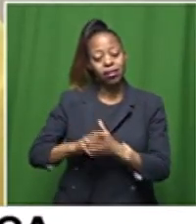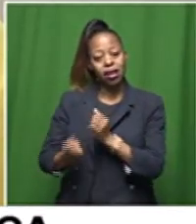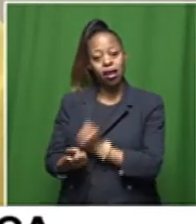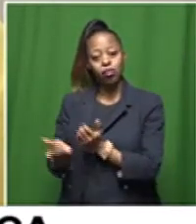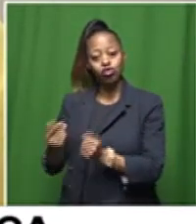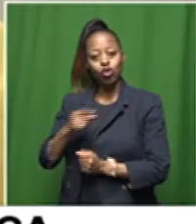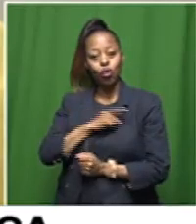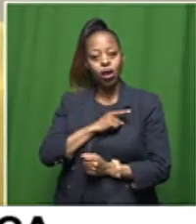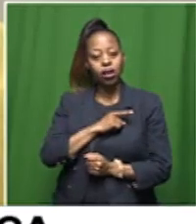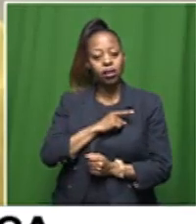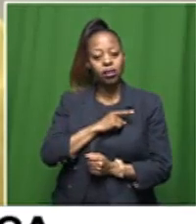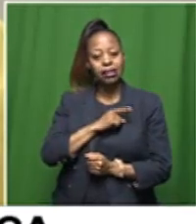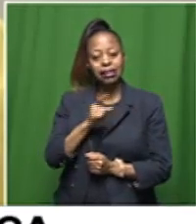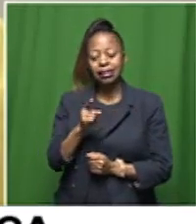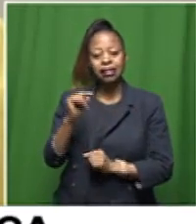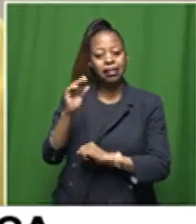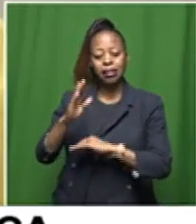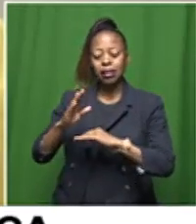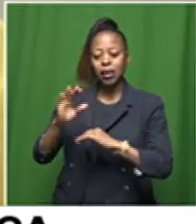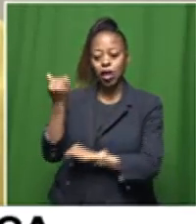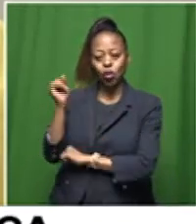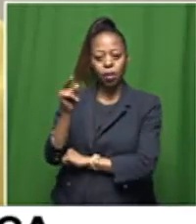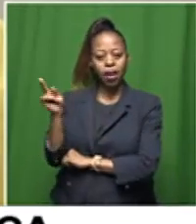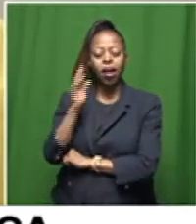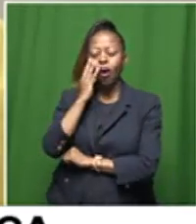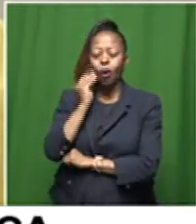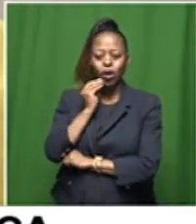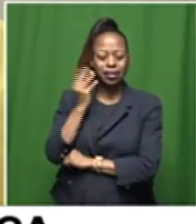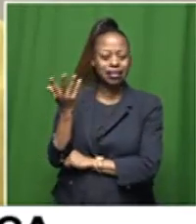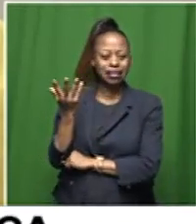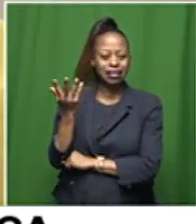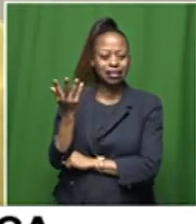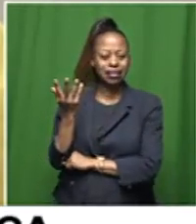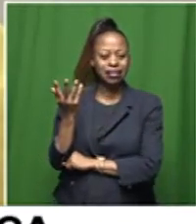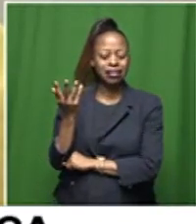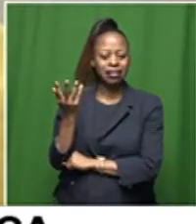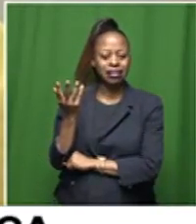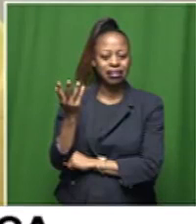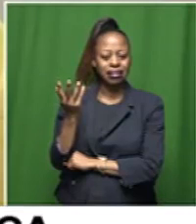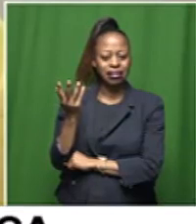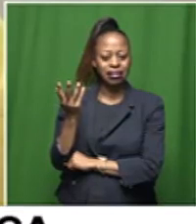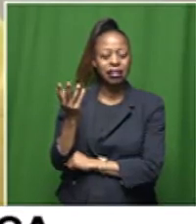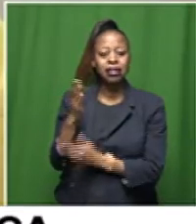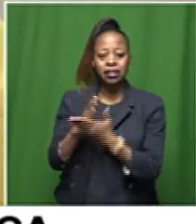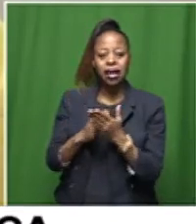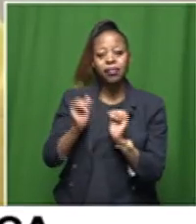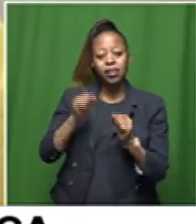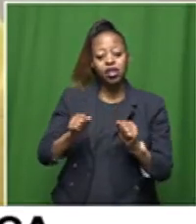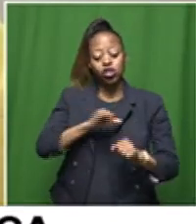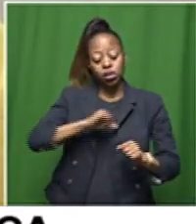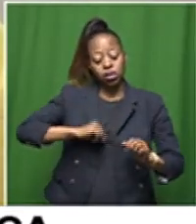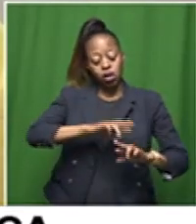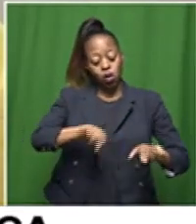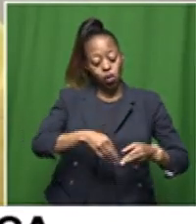also the ailing infrastructure. You find that in some hospitals, they do have theaters, but those